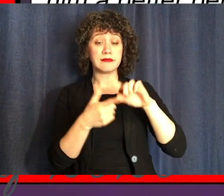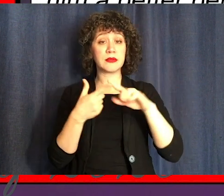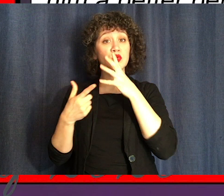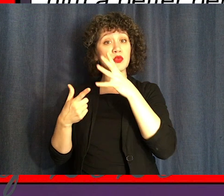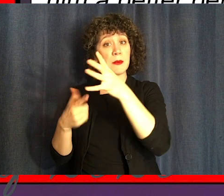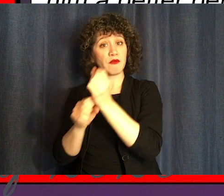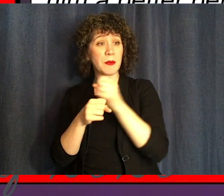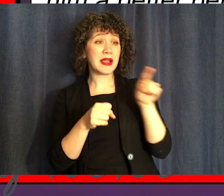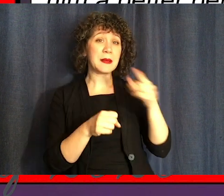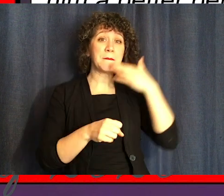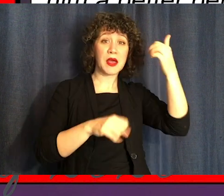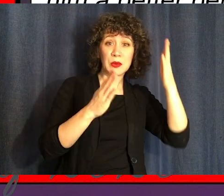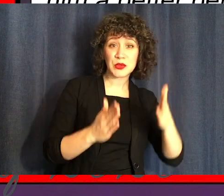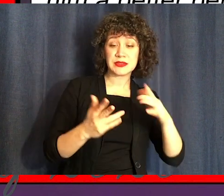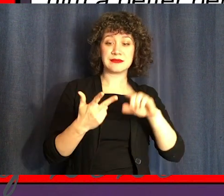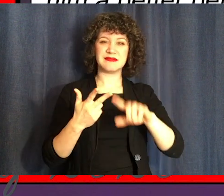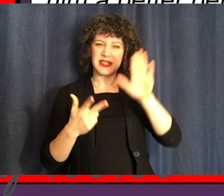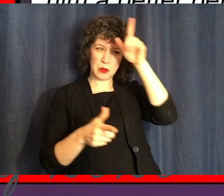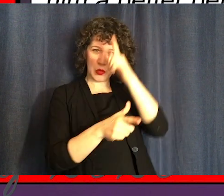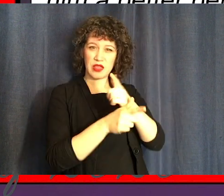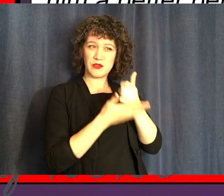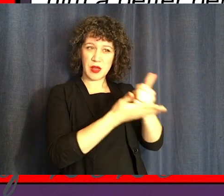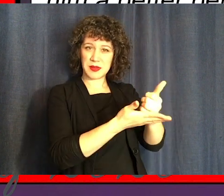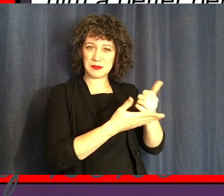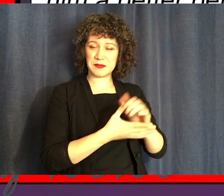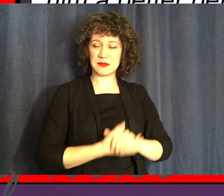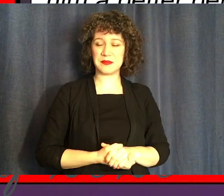person, and his brother for helping him.